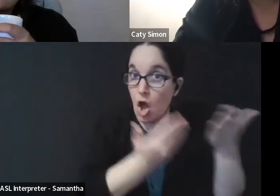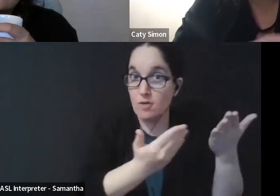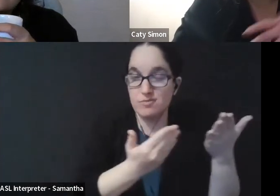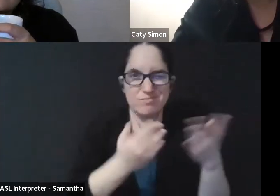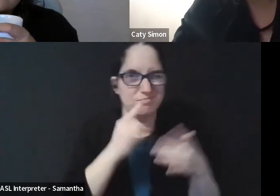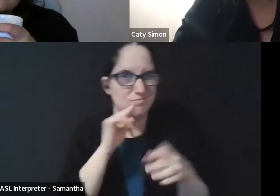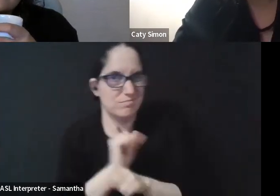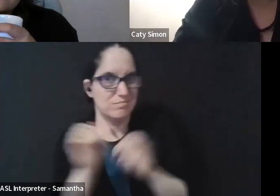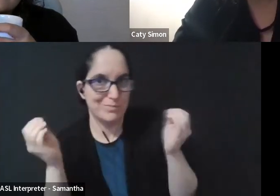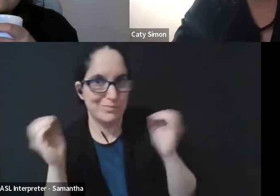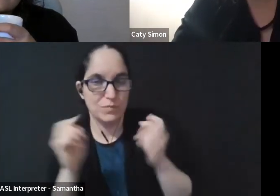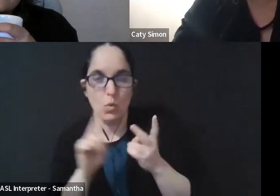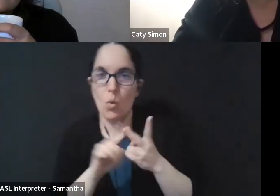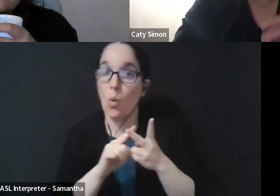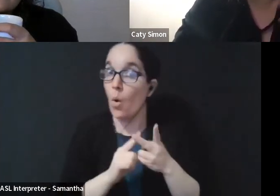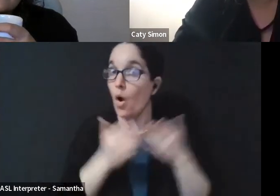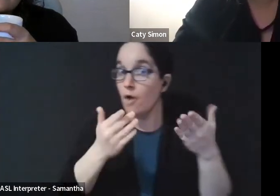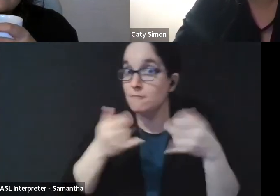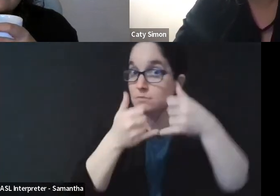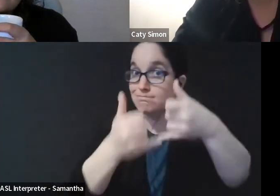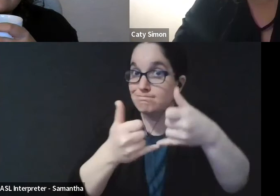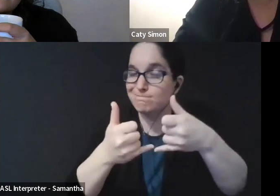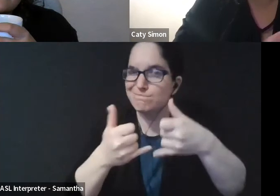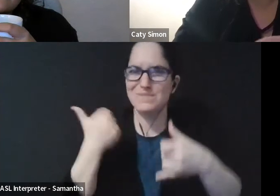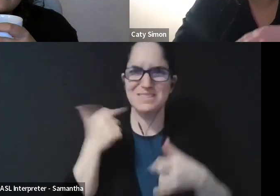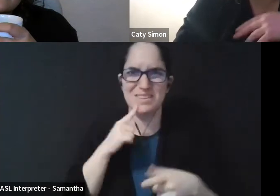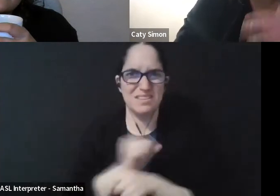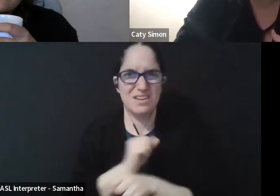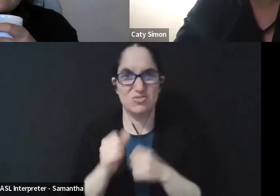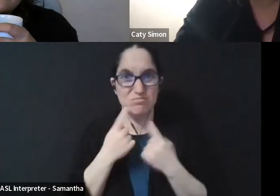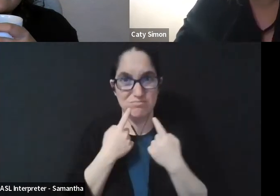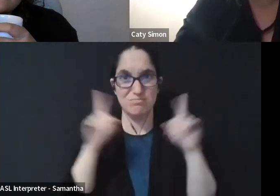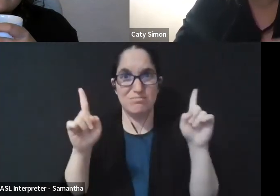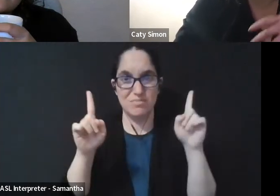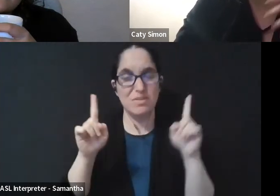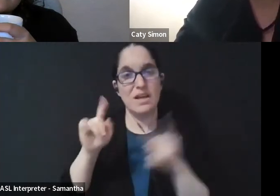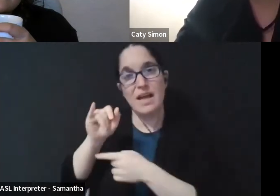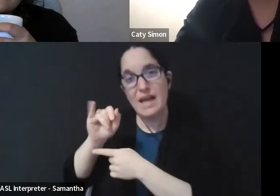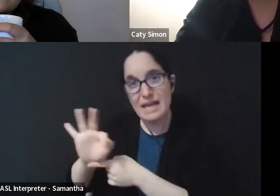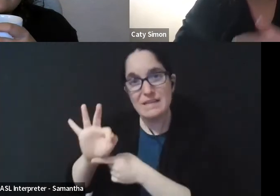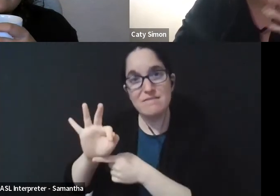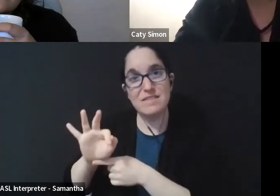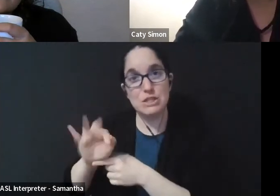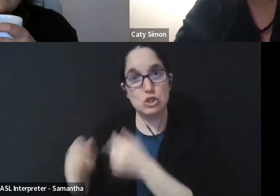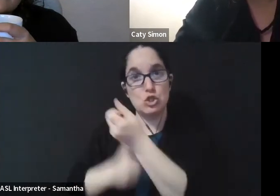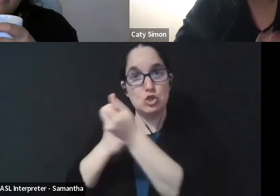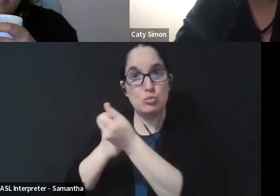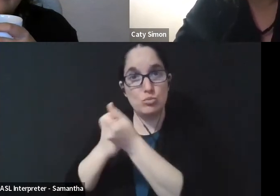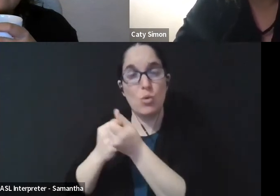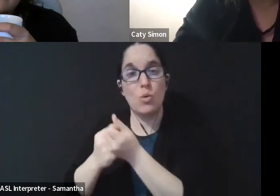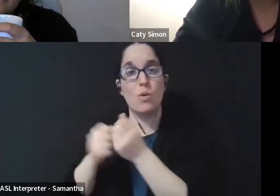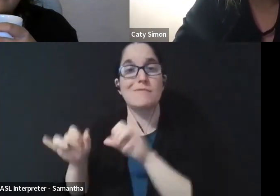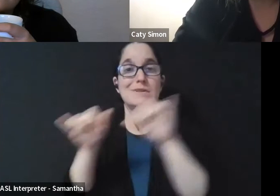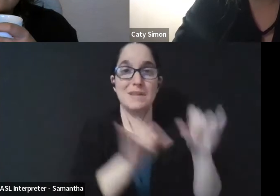on a large grant application that doesn't manifest after the input or the letter of support that they sought for a smaller project